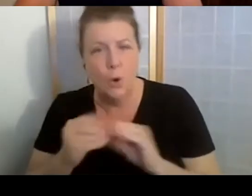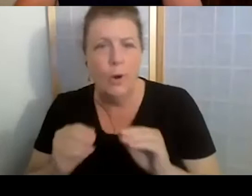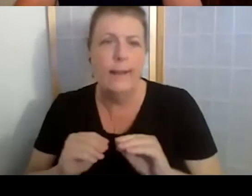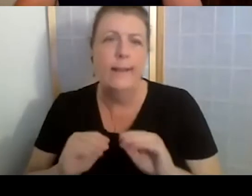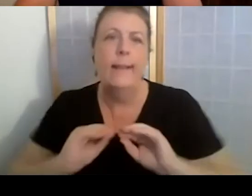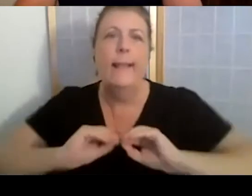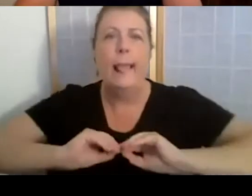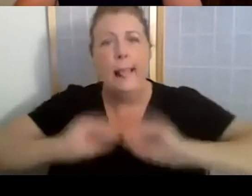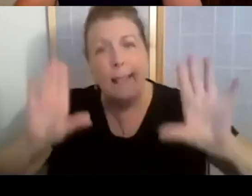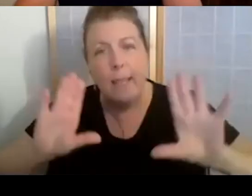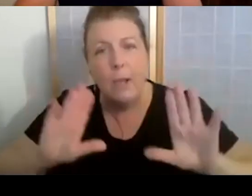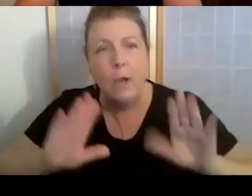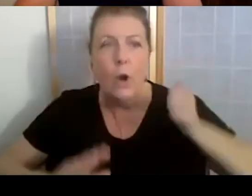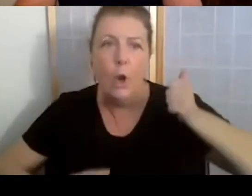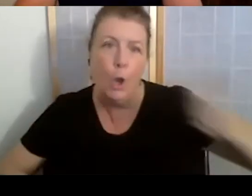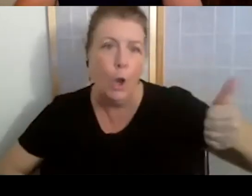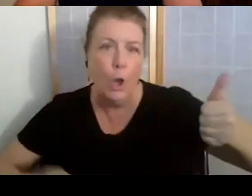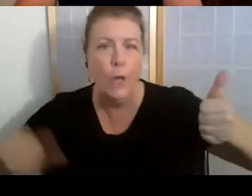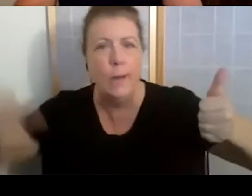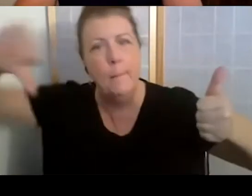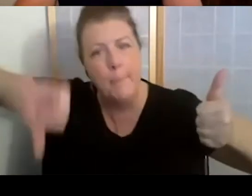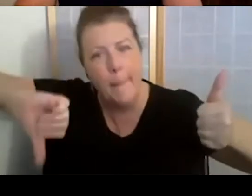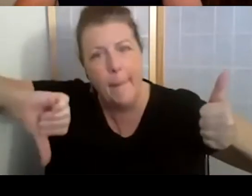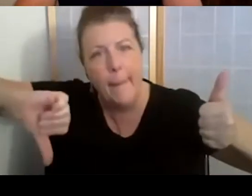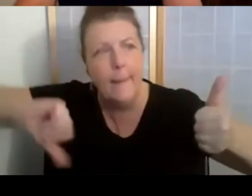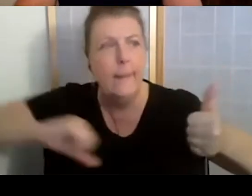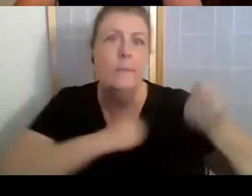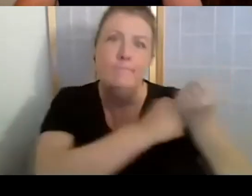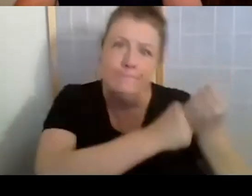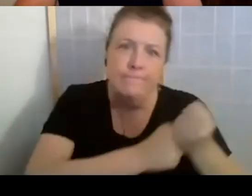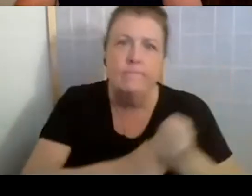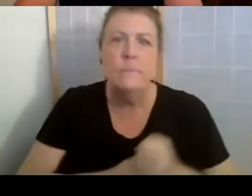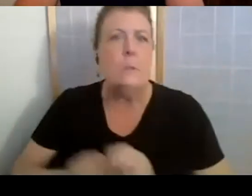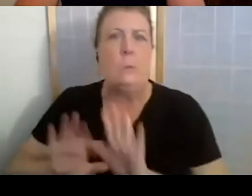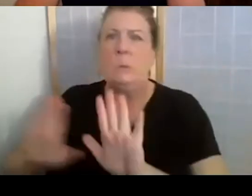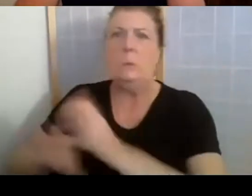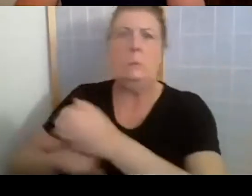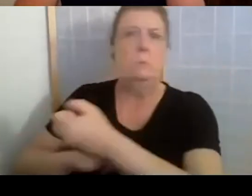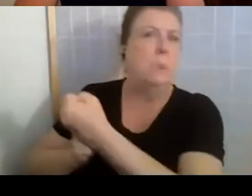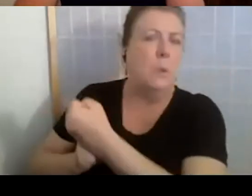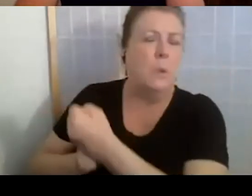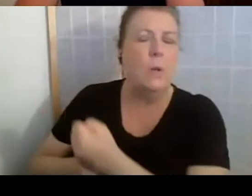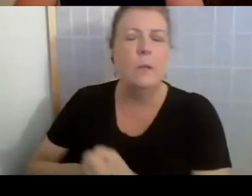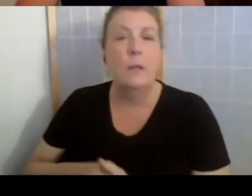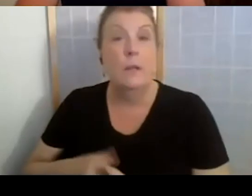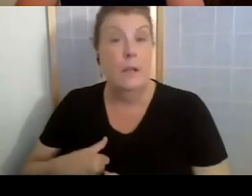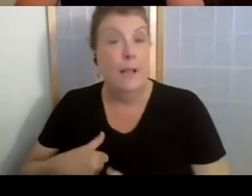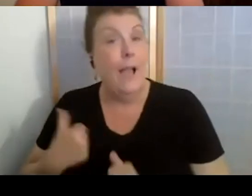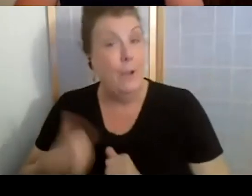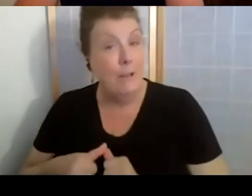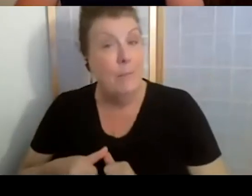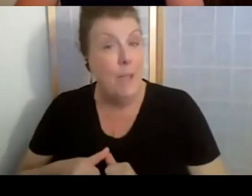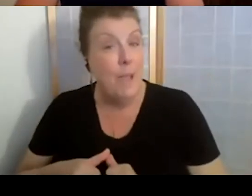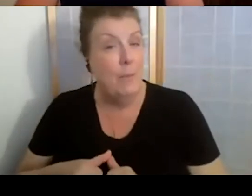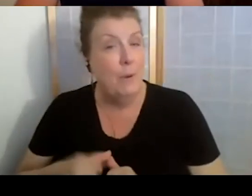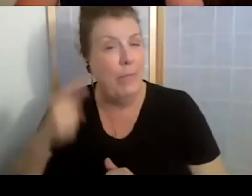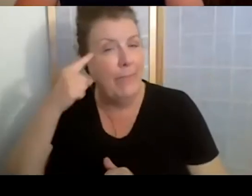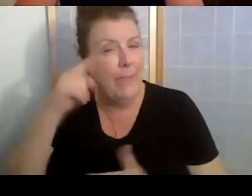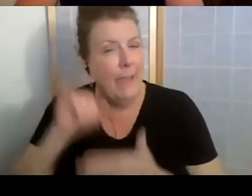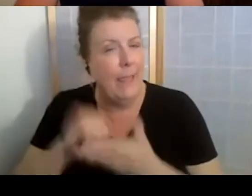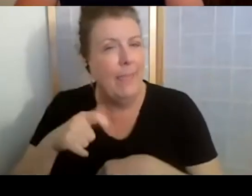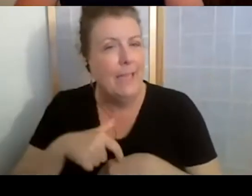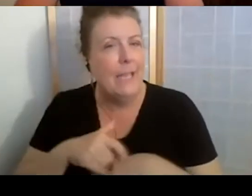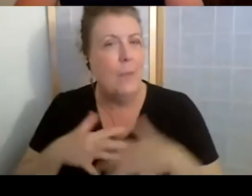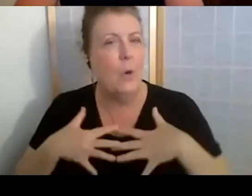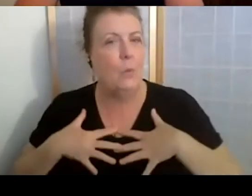agree with, this is what I don't. And I remember thinking at that time, okay, here it goes. Here's the moment where it's